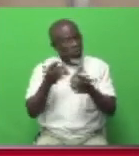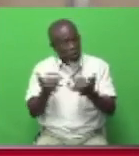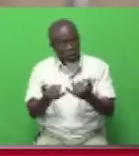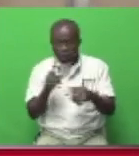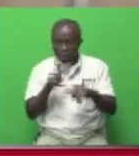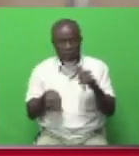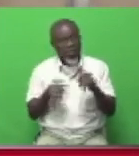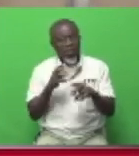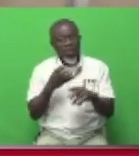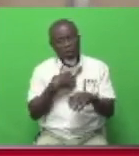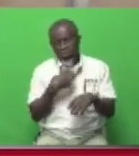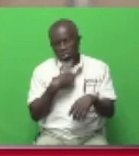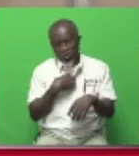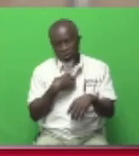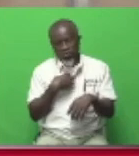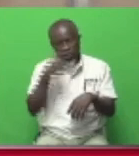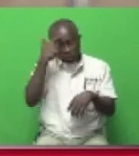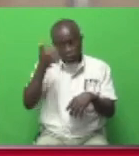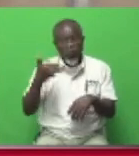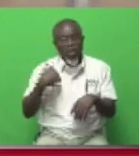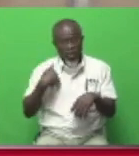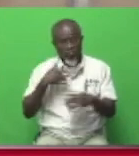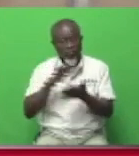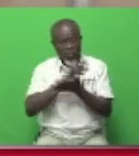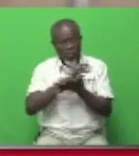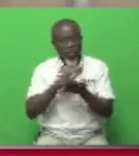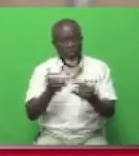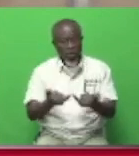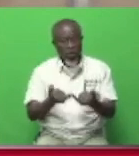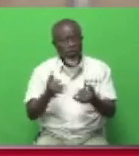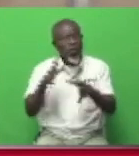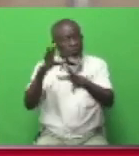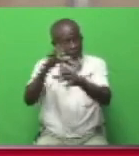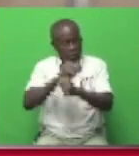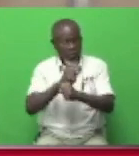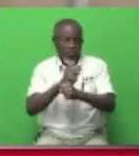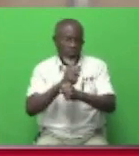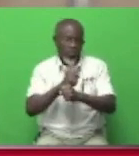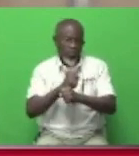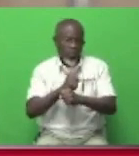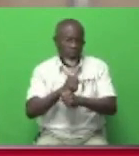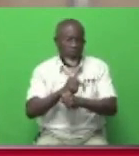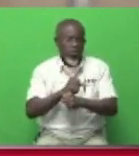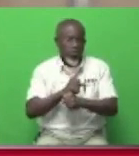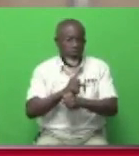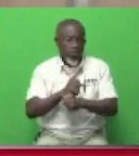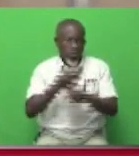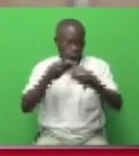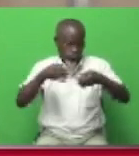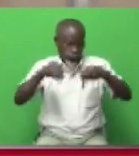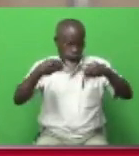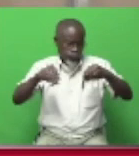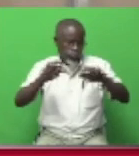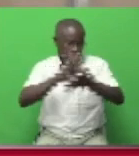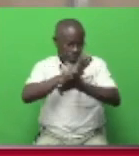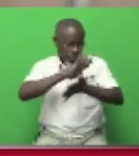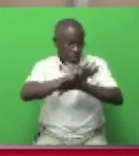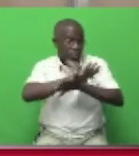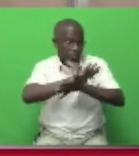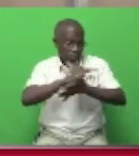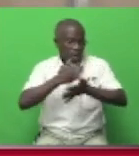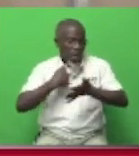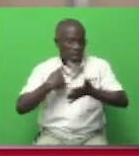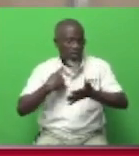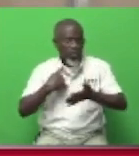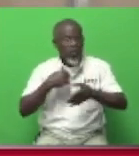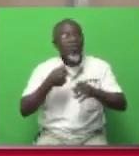of expenditure has been spent on securing this paper to ensure that the Office of the Register, the